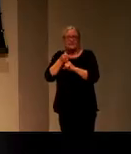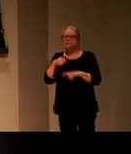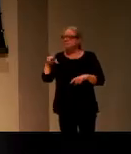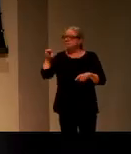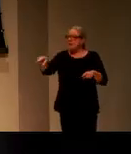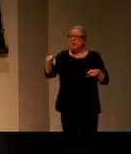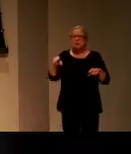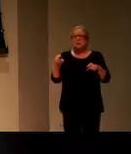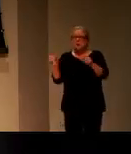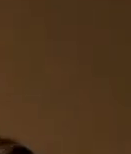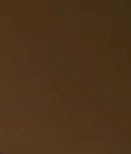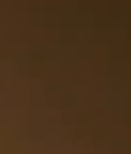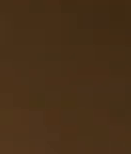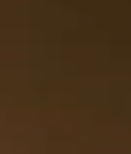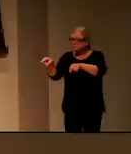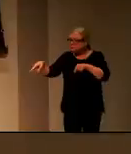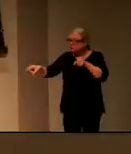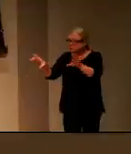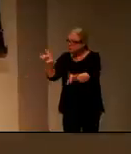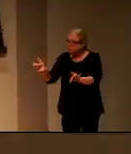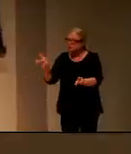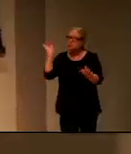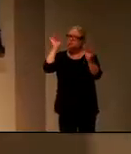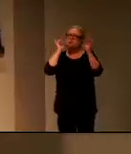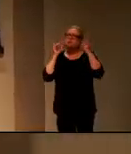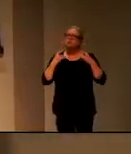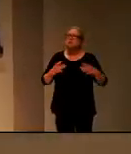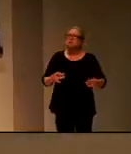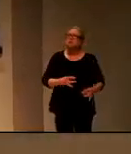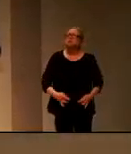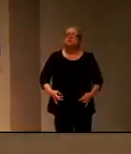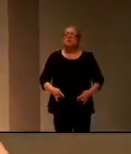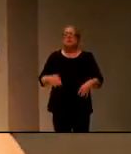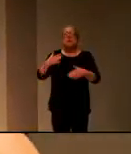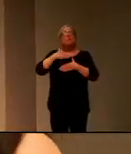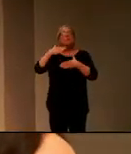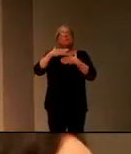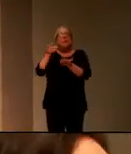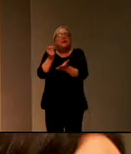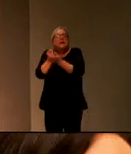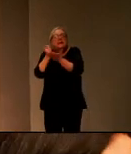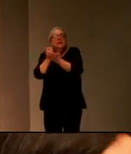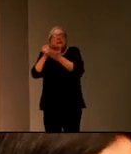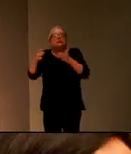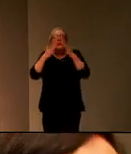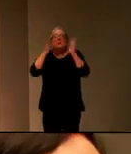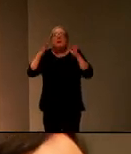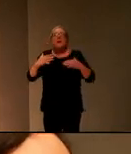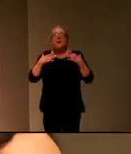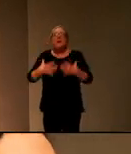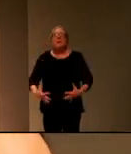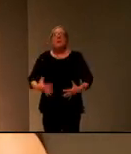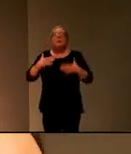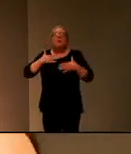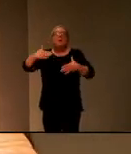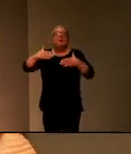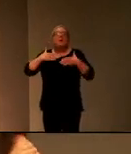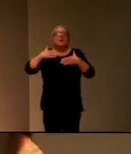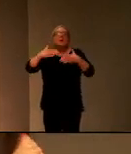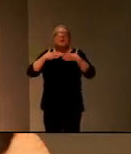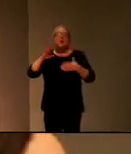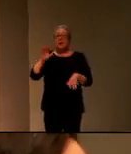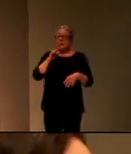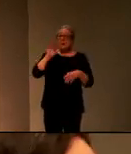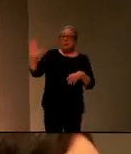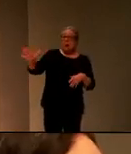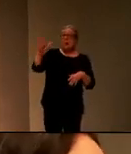up to the monitors and gave her the breathing treatments to open her airways, gave her the steroids to decrease that inflammation, her mom